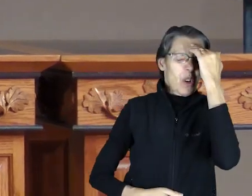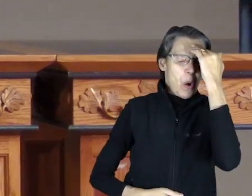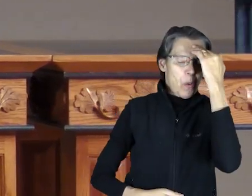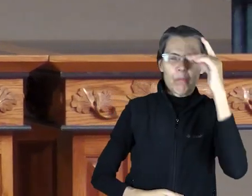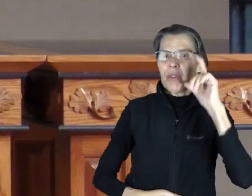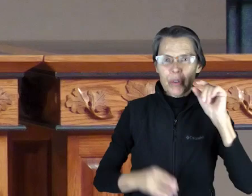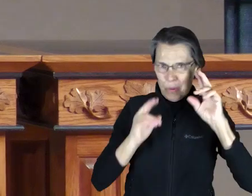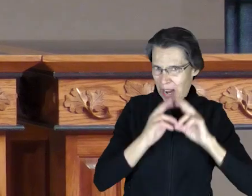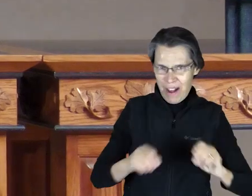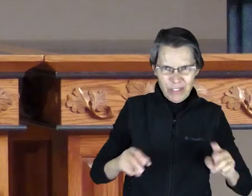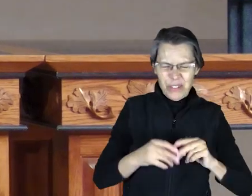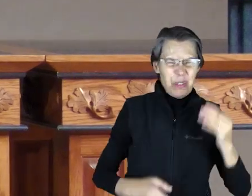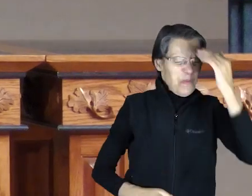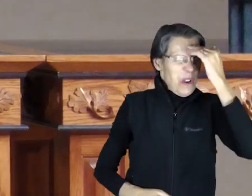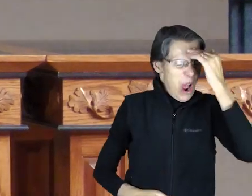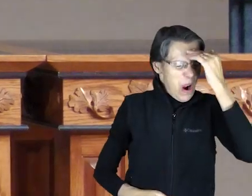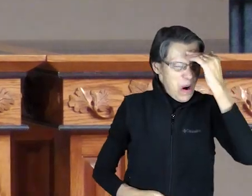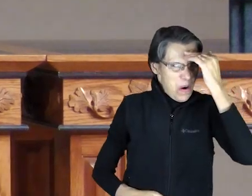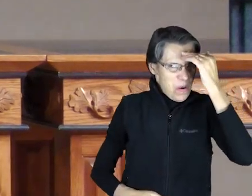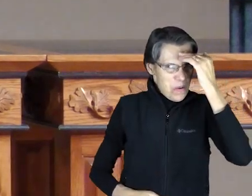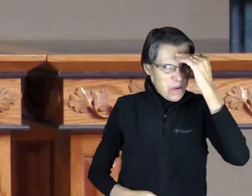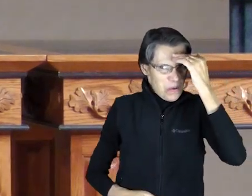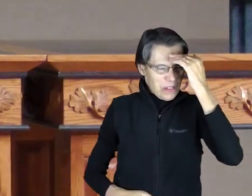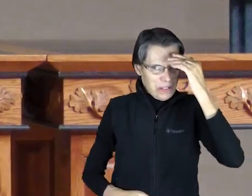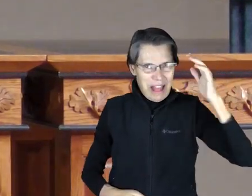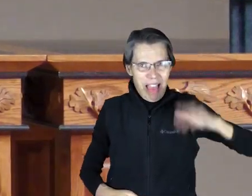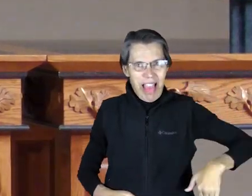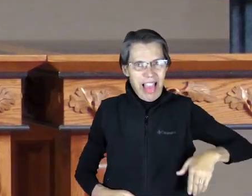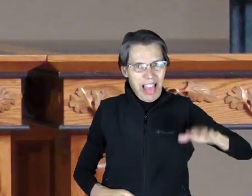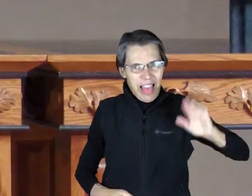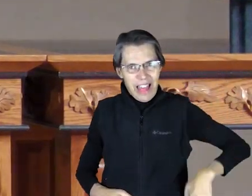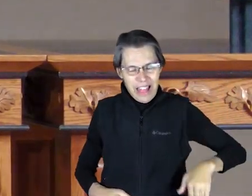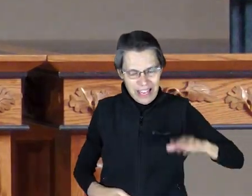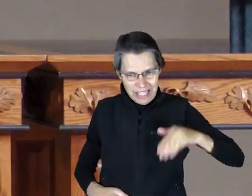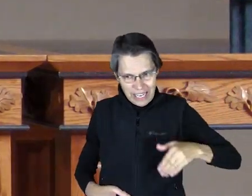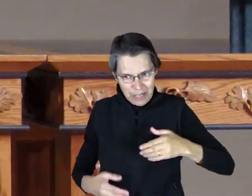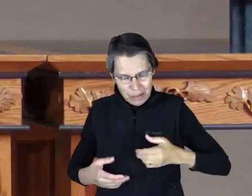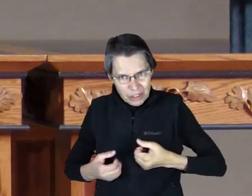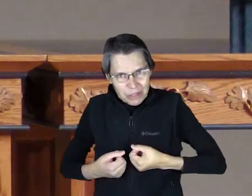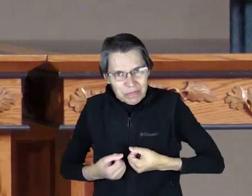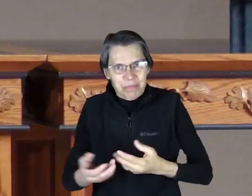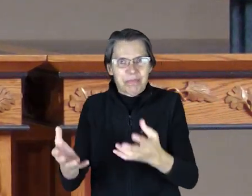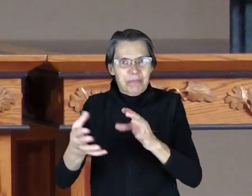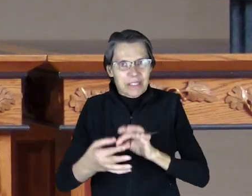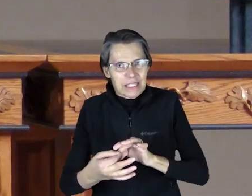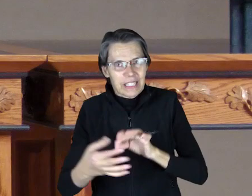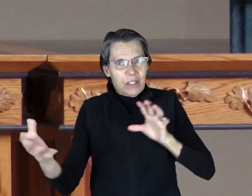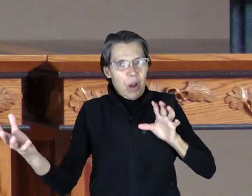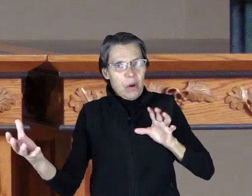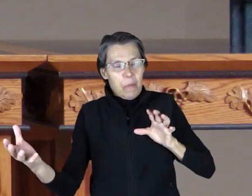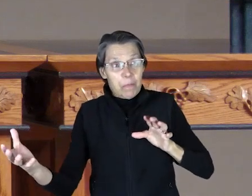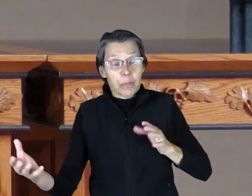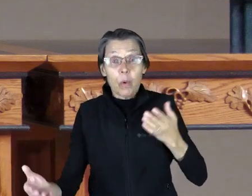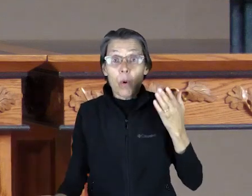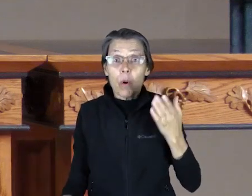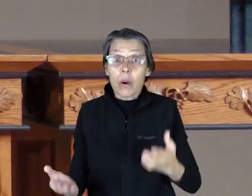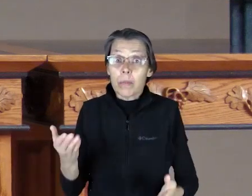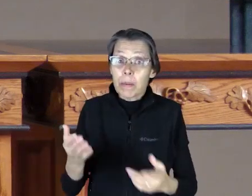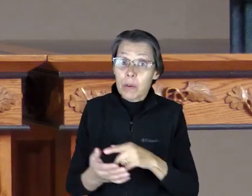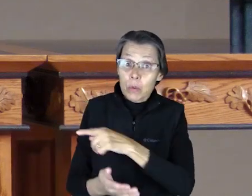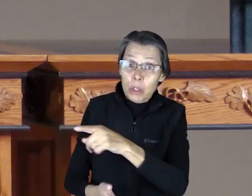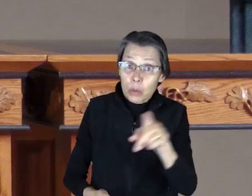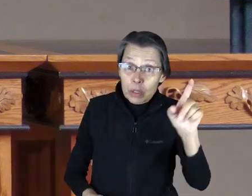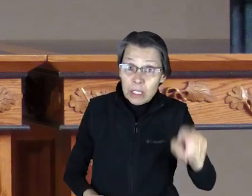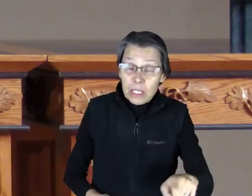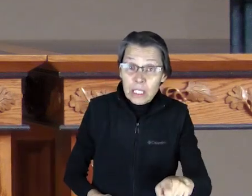and you know it without even having to give it a second thought. You know it's there, and you just haven't been able to let it go. Or maybe